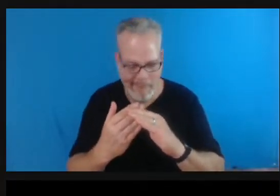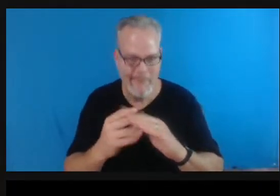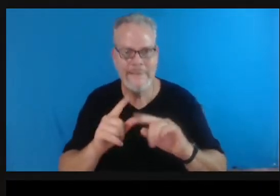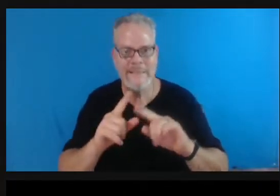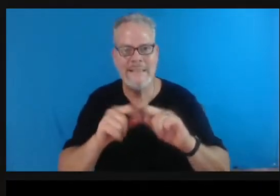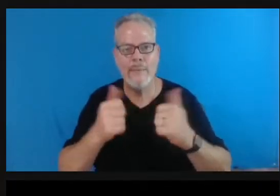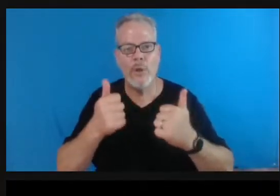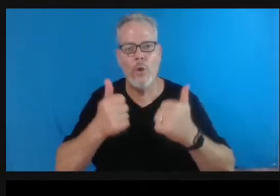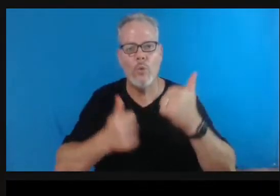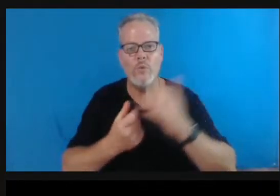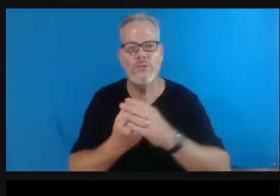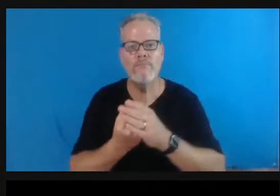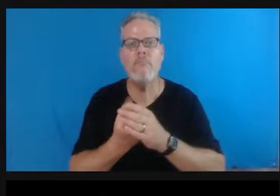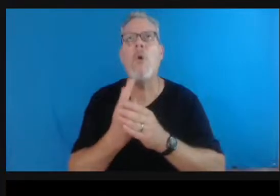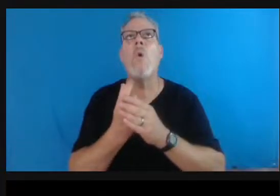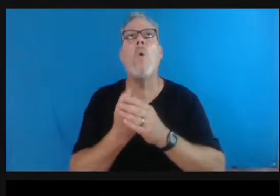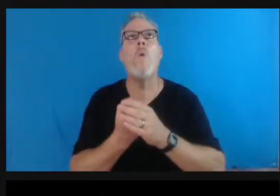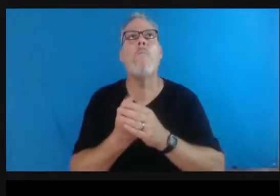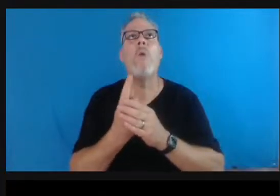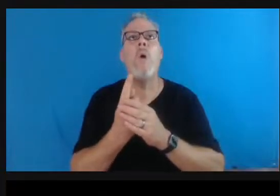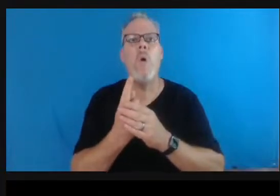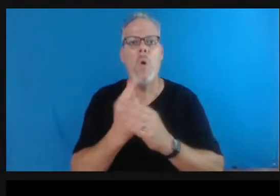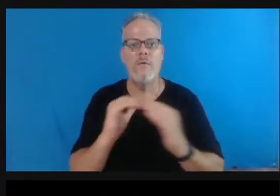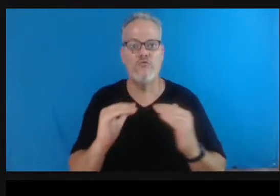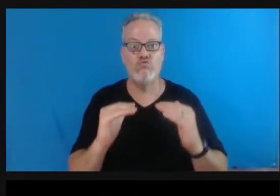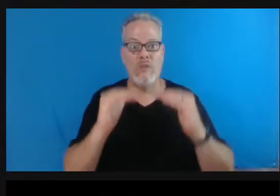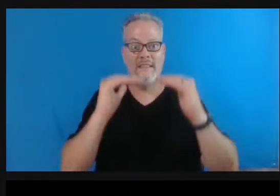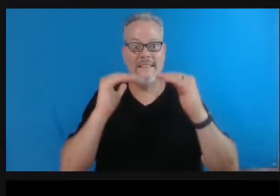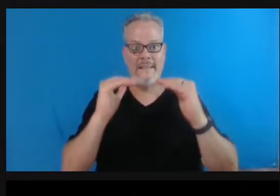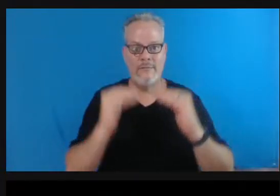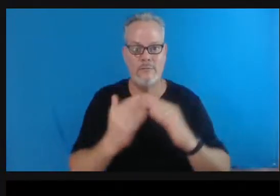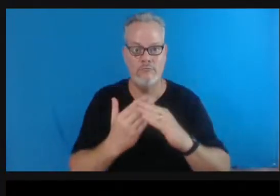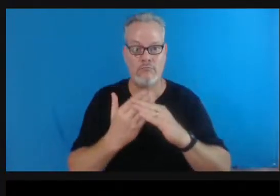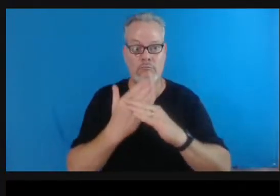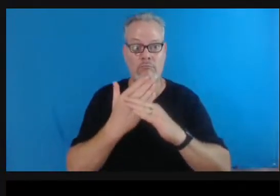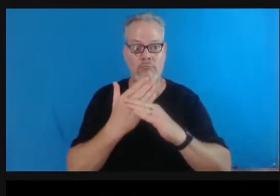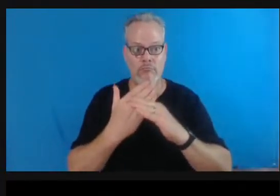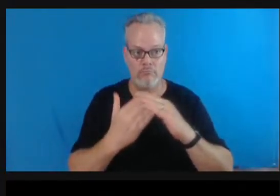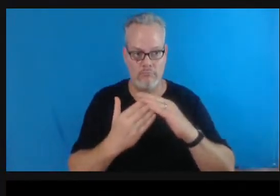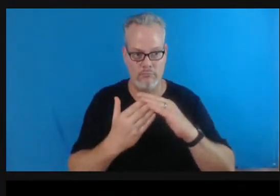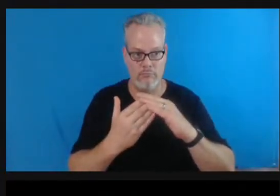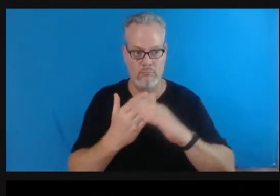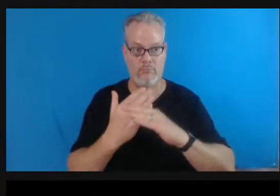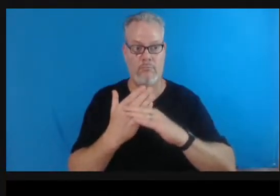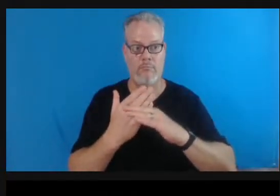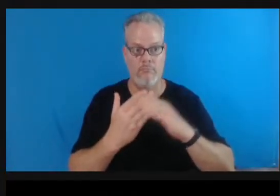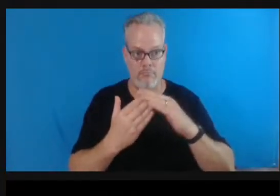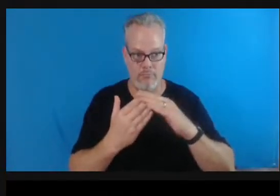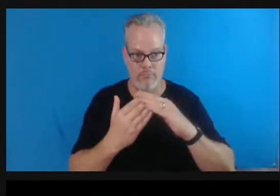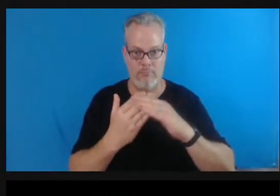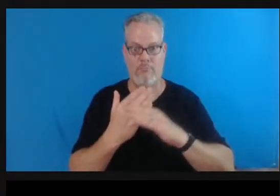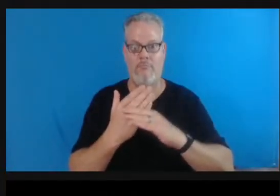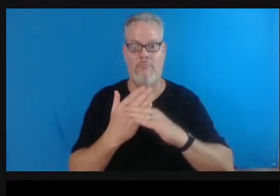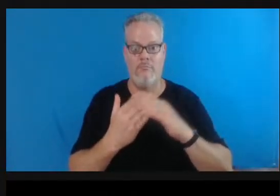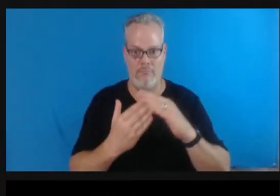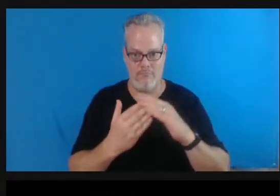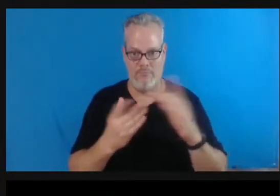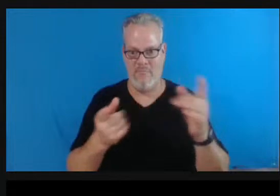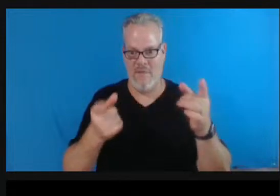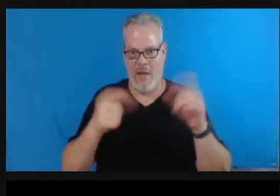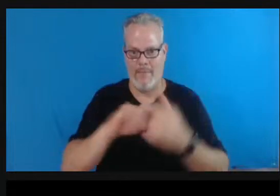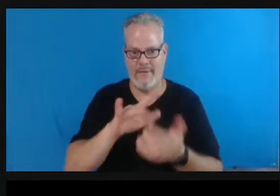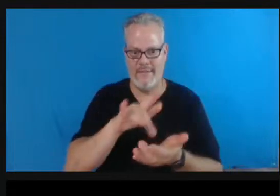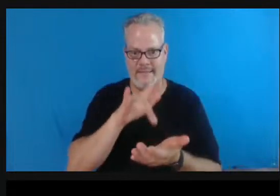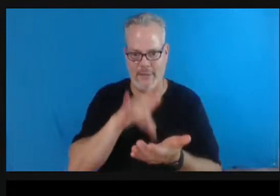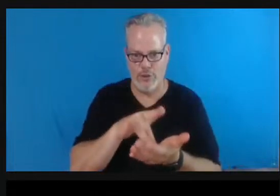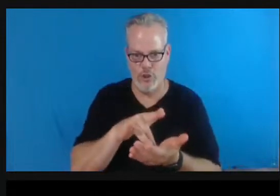lava injecting and moving up, it's either rising or it's getting buried over here in this sector. And